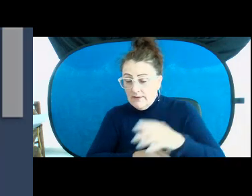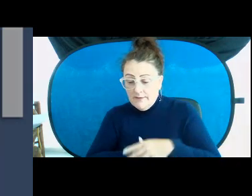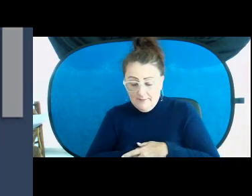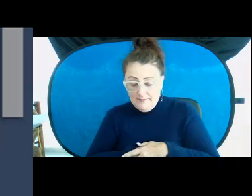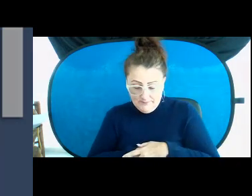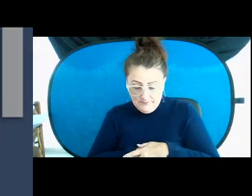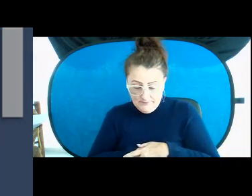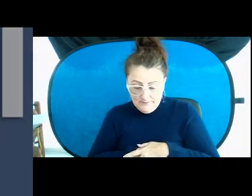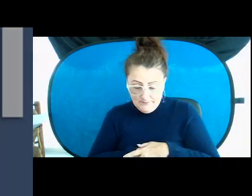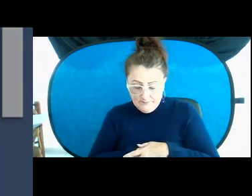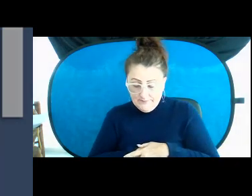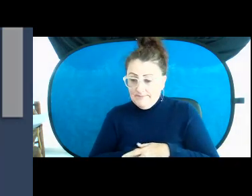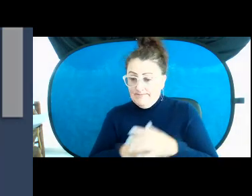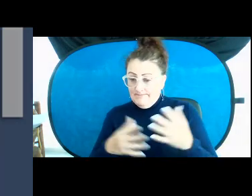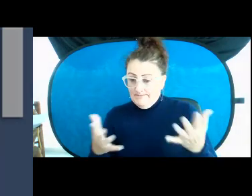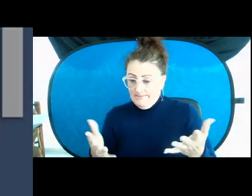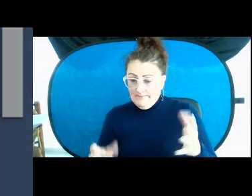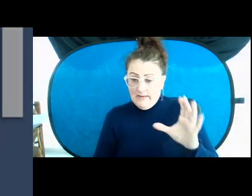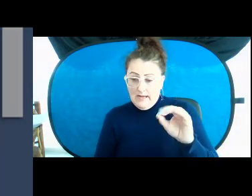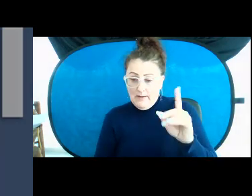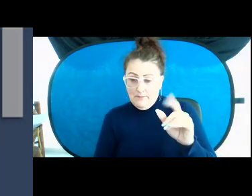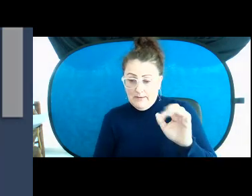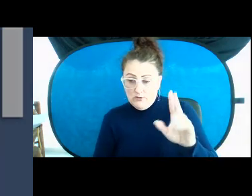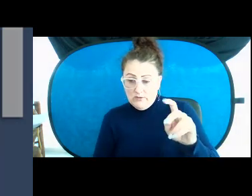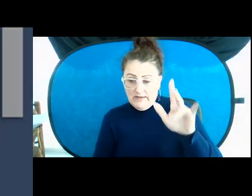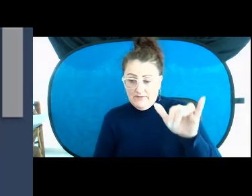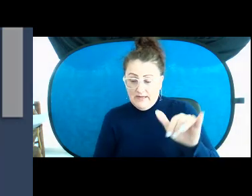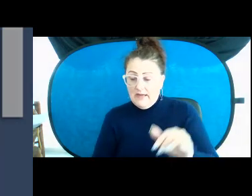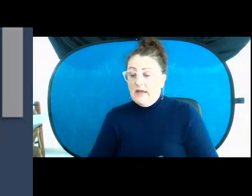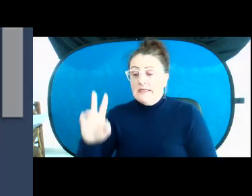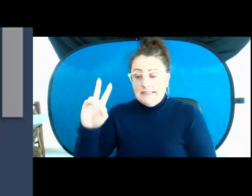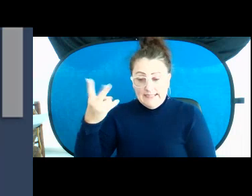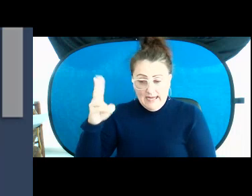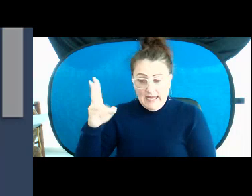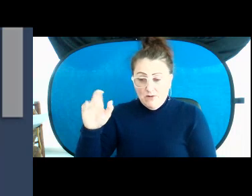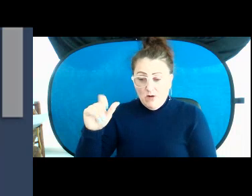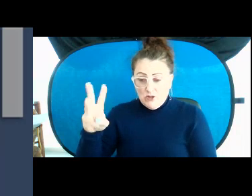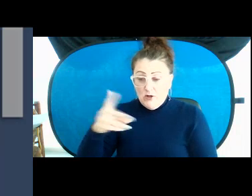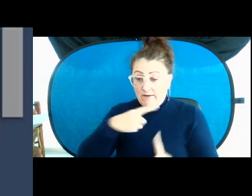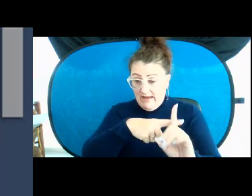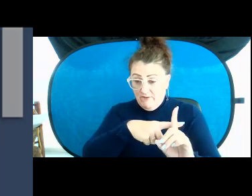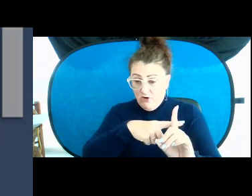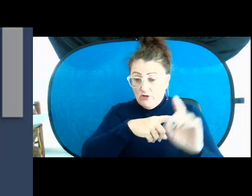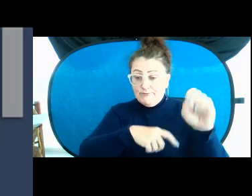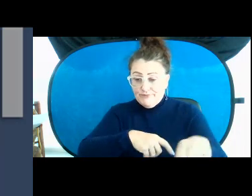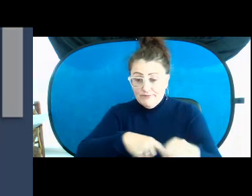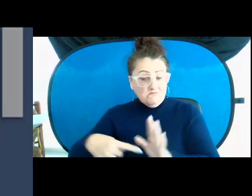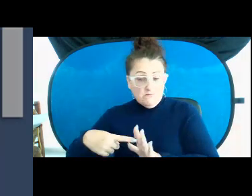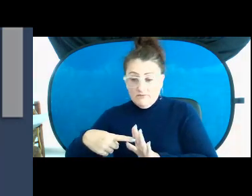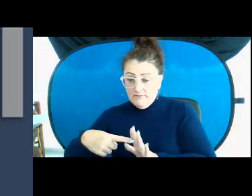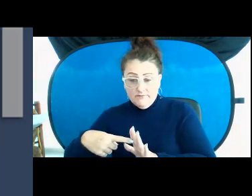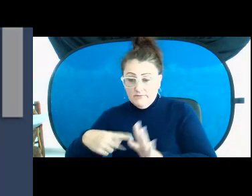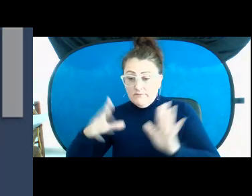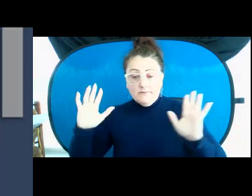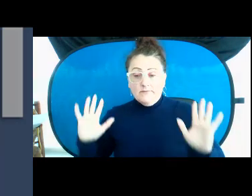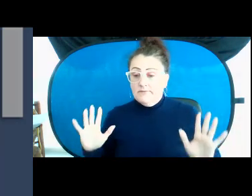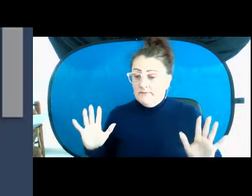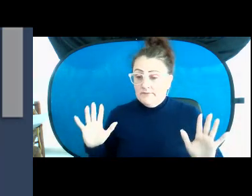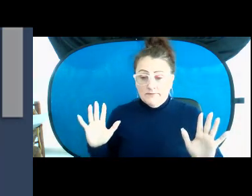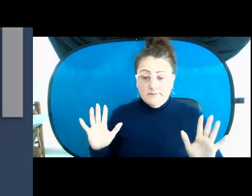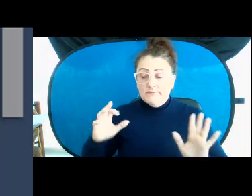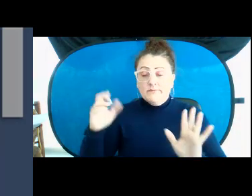So moved by Commissioner Tiffany. Is there seconded by Commissioner Bradshaw? All those in favor? Opposed?